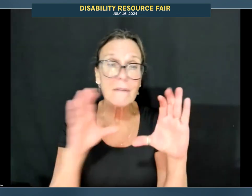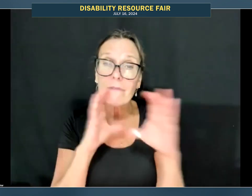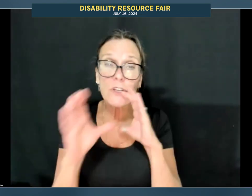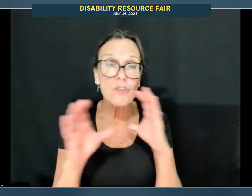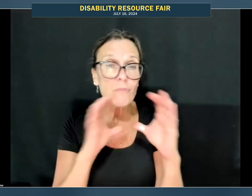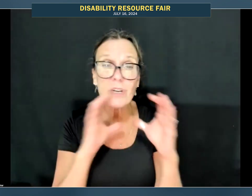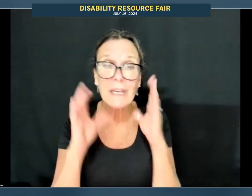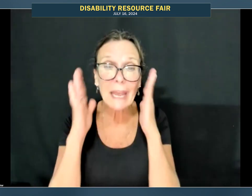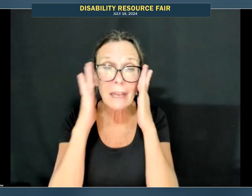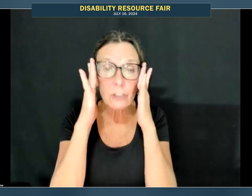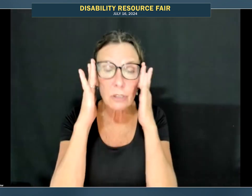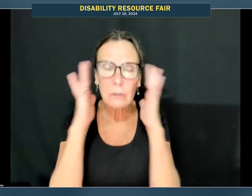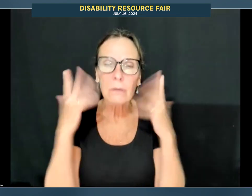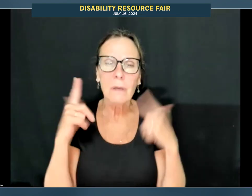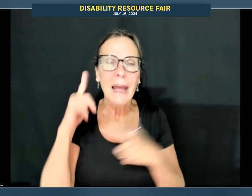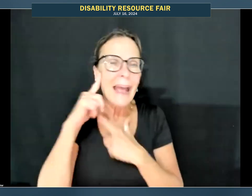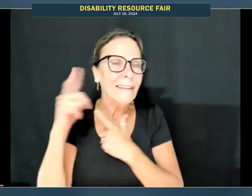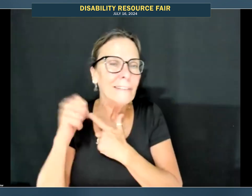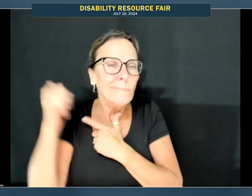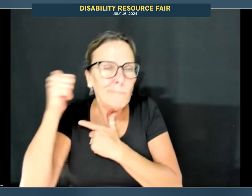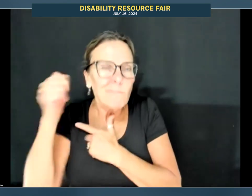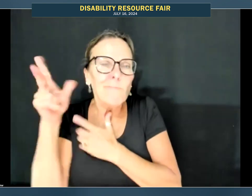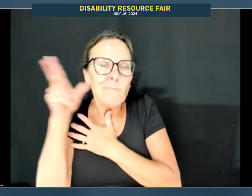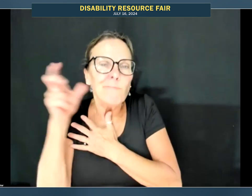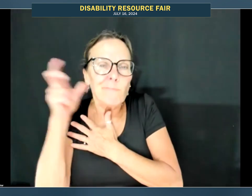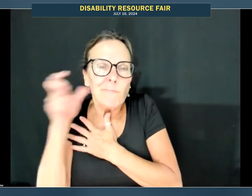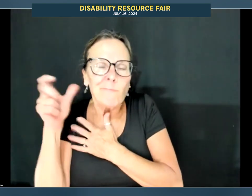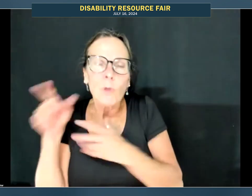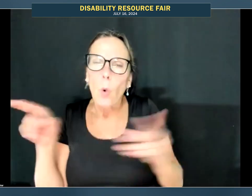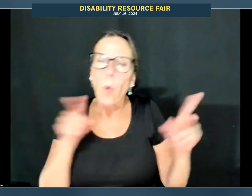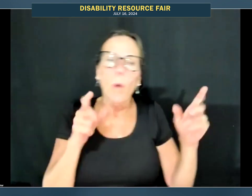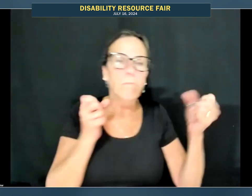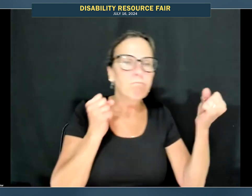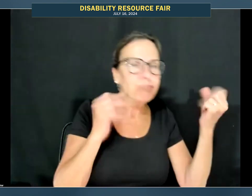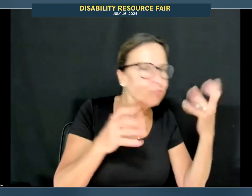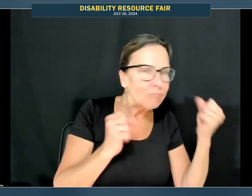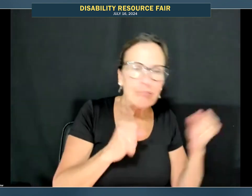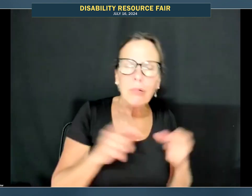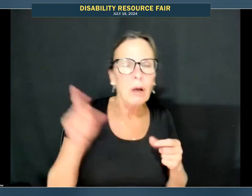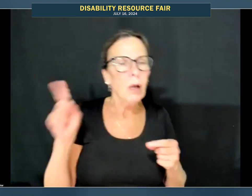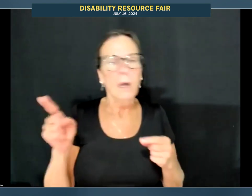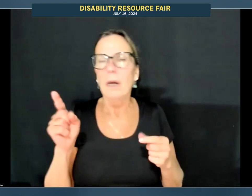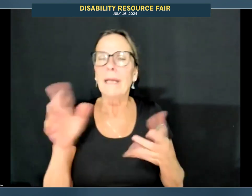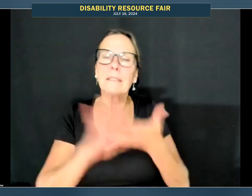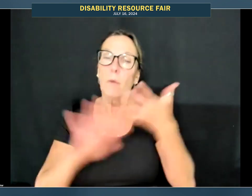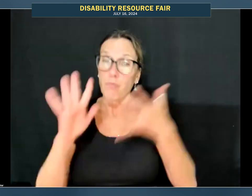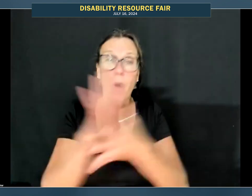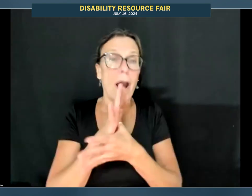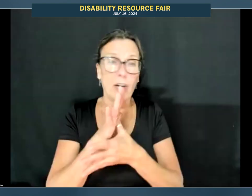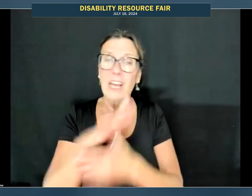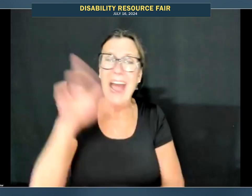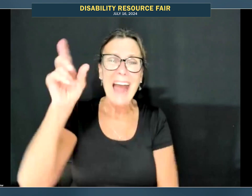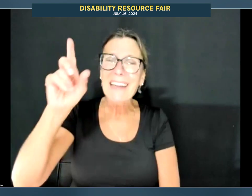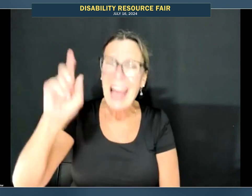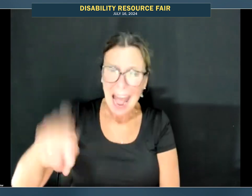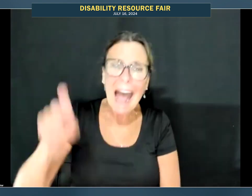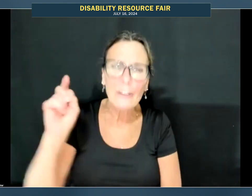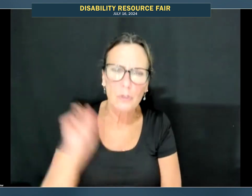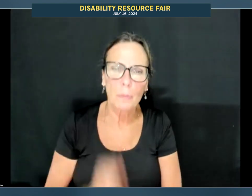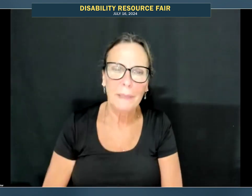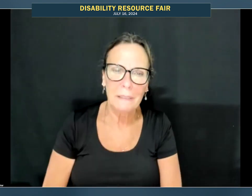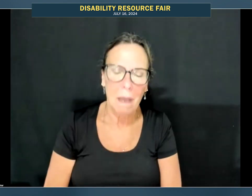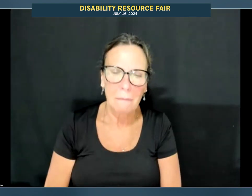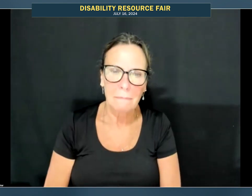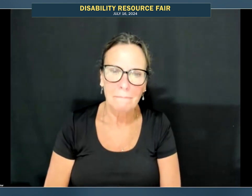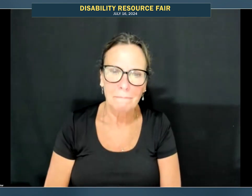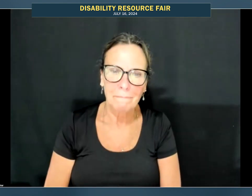and amplification systems. It's addressed as a priority, but it has to be done not only in specific